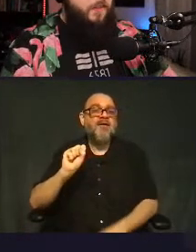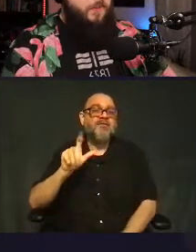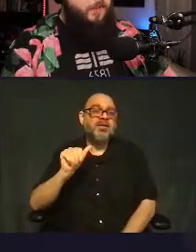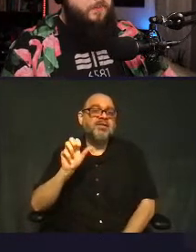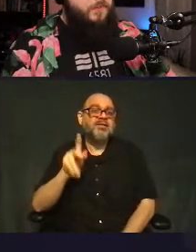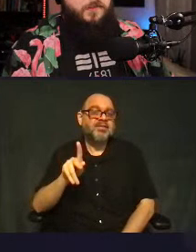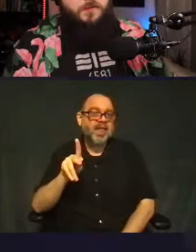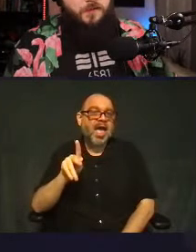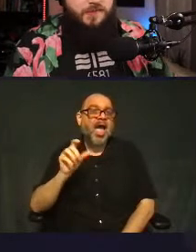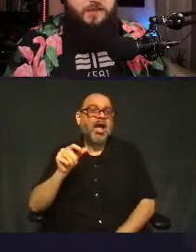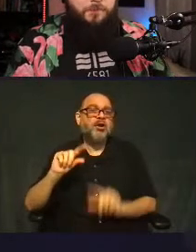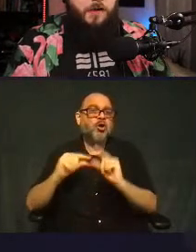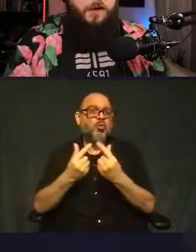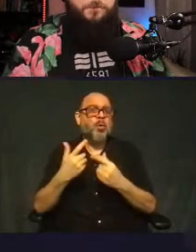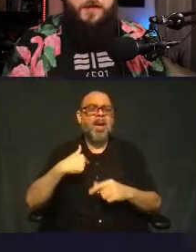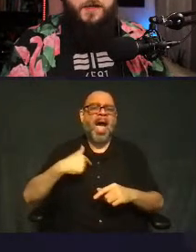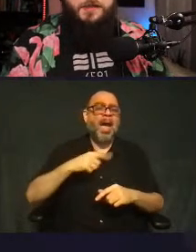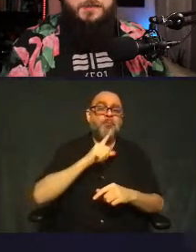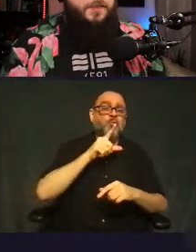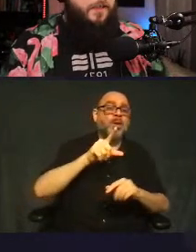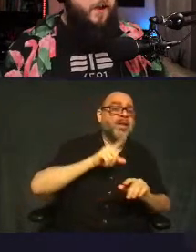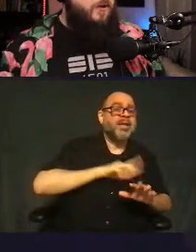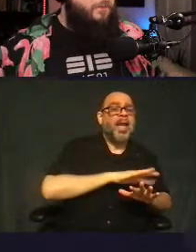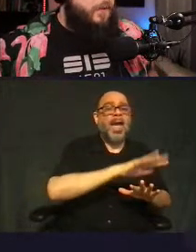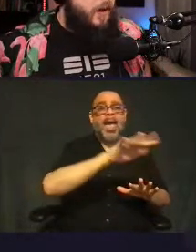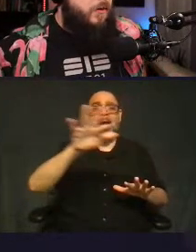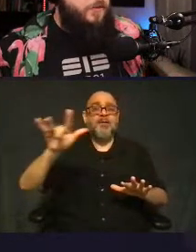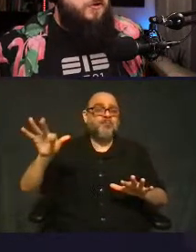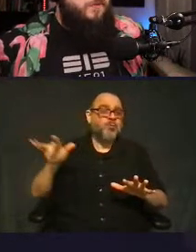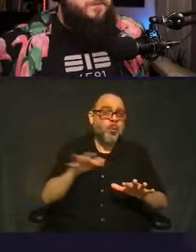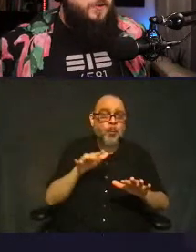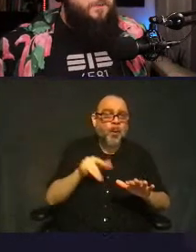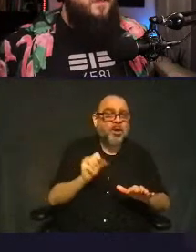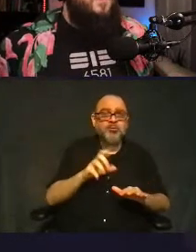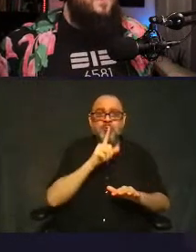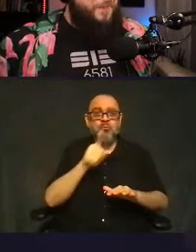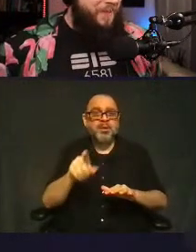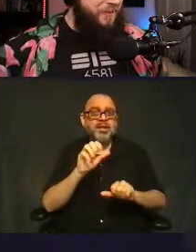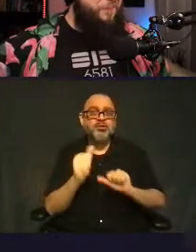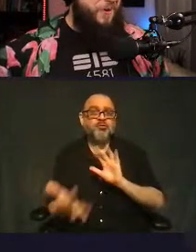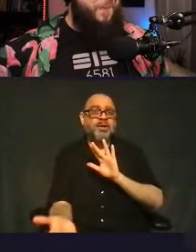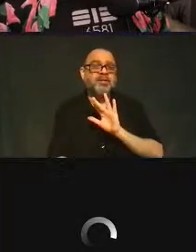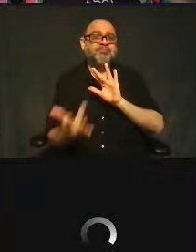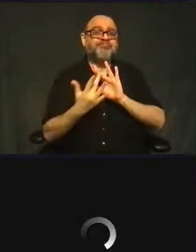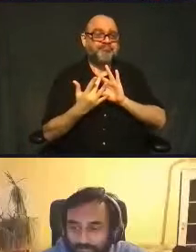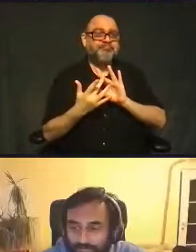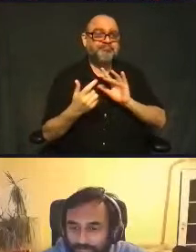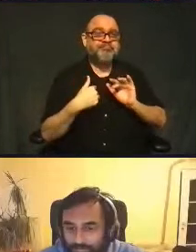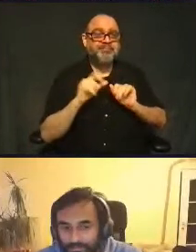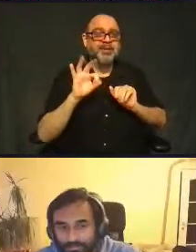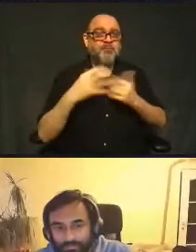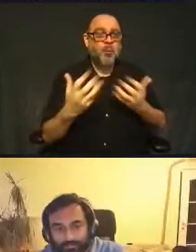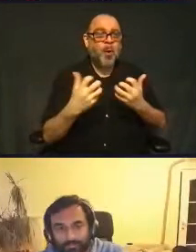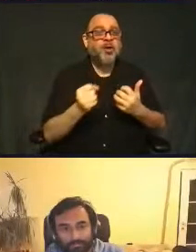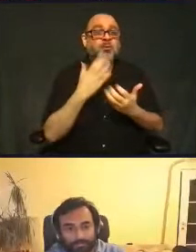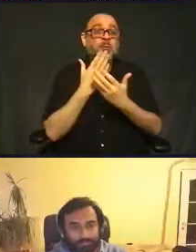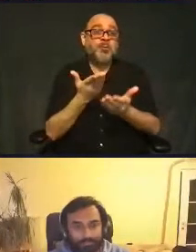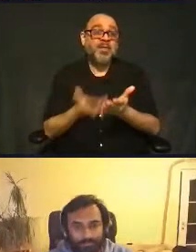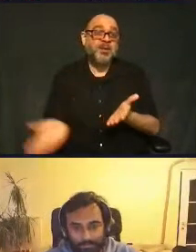omnipresent. I think you can send a carrier pigeon to me. So thank you very much once again. And yeah.